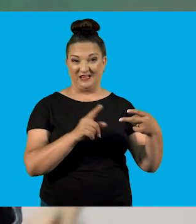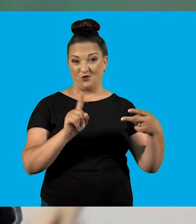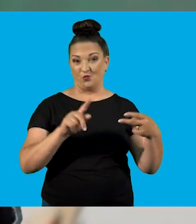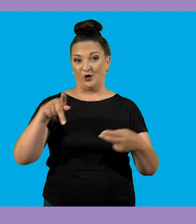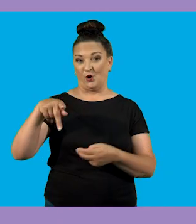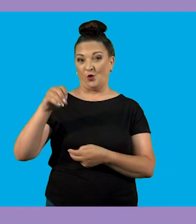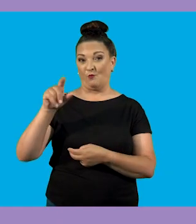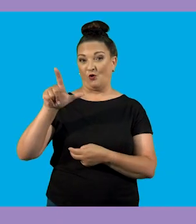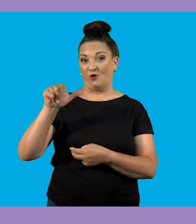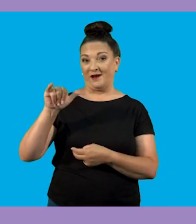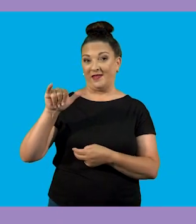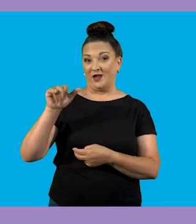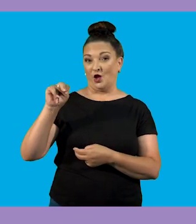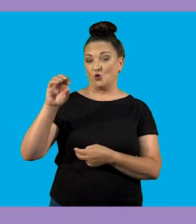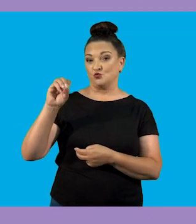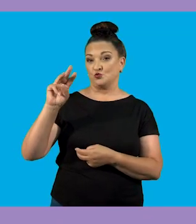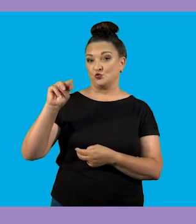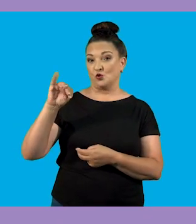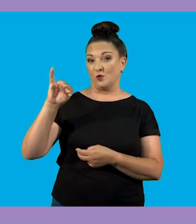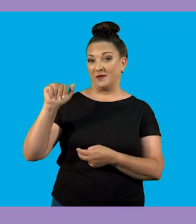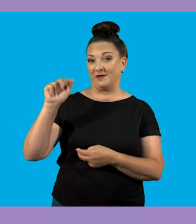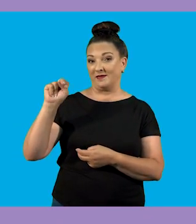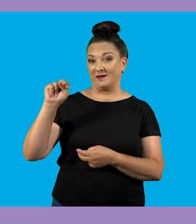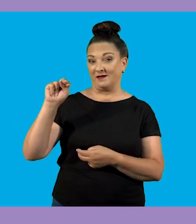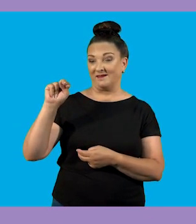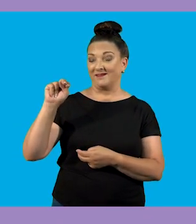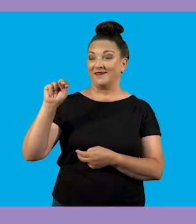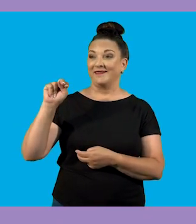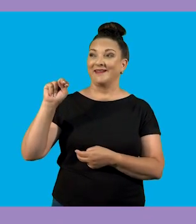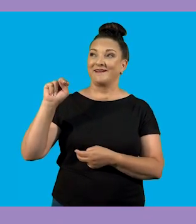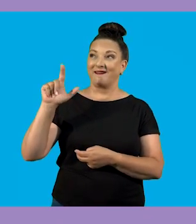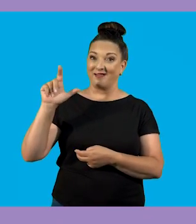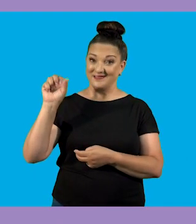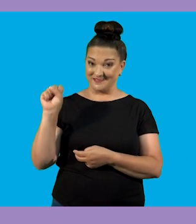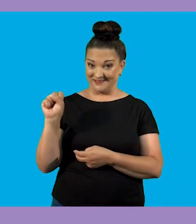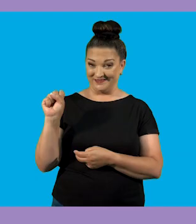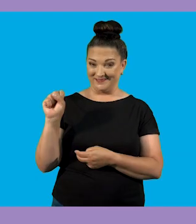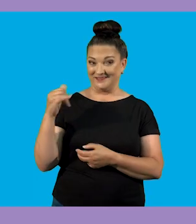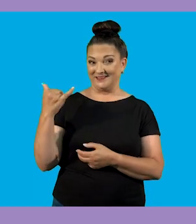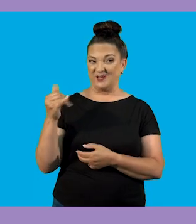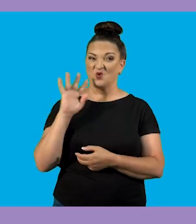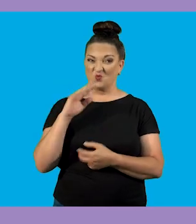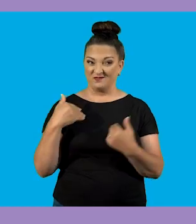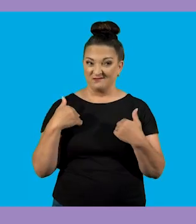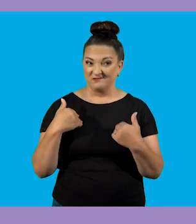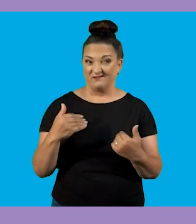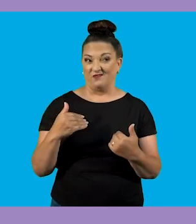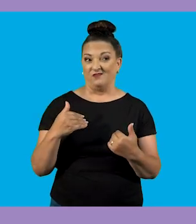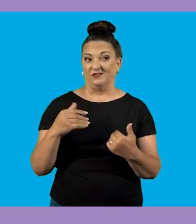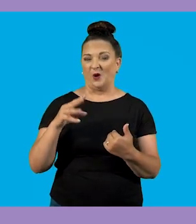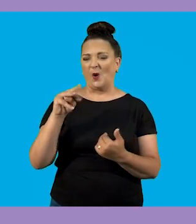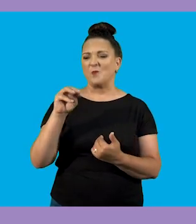lesson, and those are polynomials, where we are going to look at monomials, binomials, and trinomials. Let's start with the first